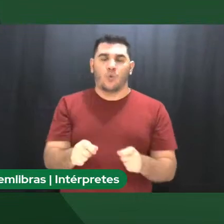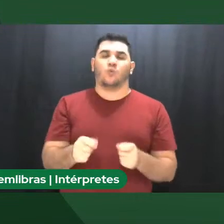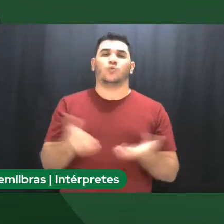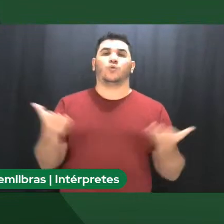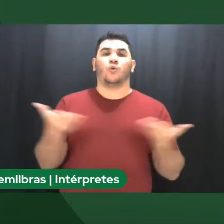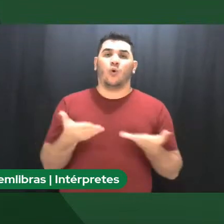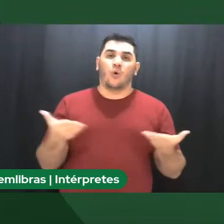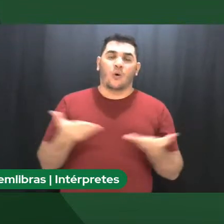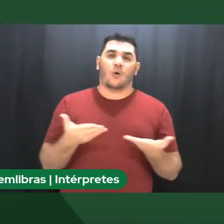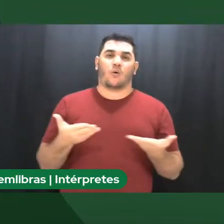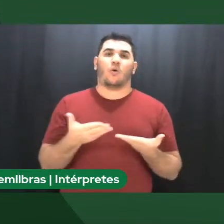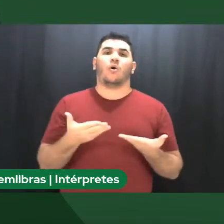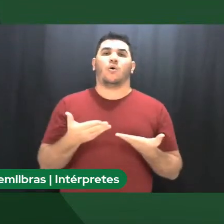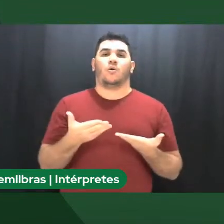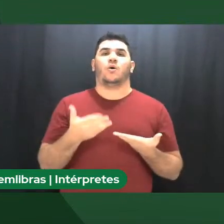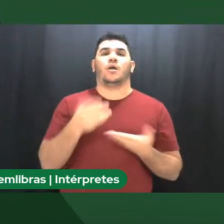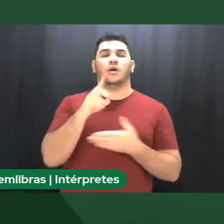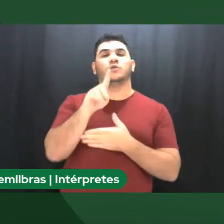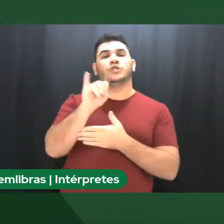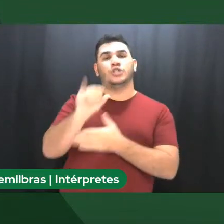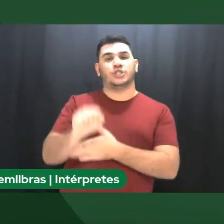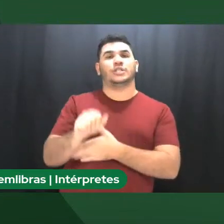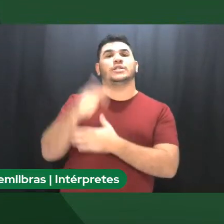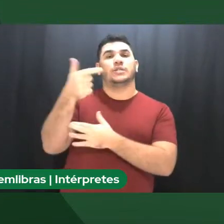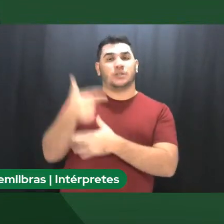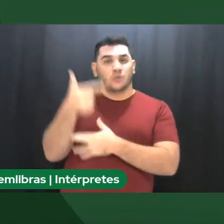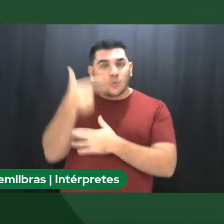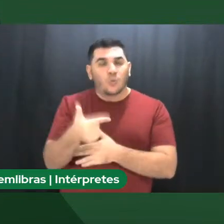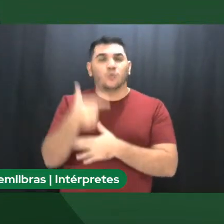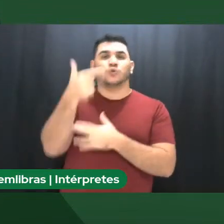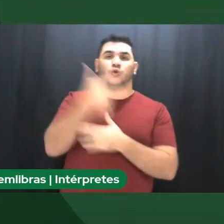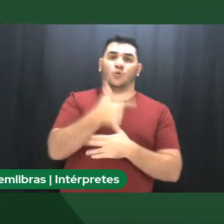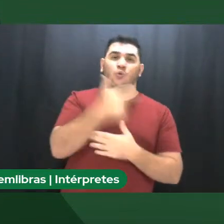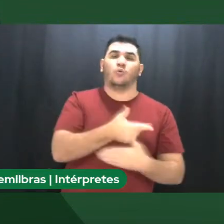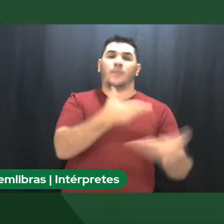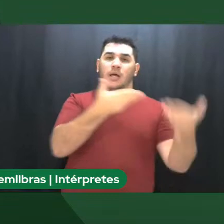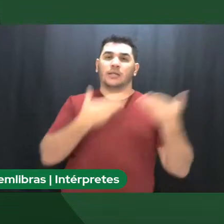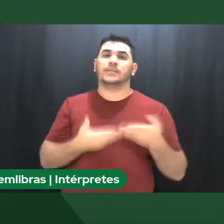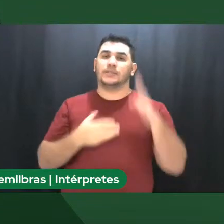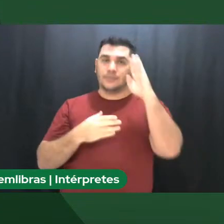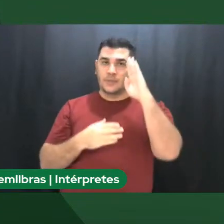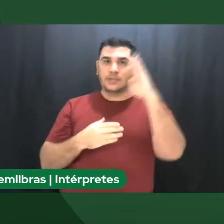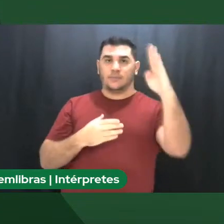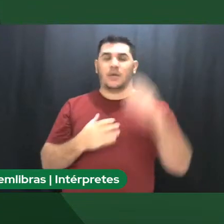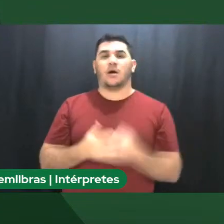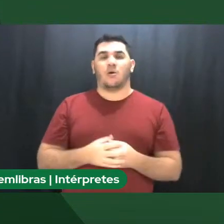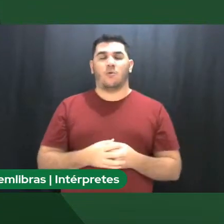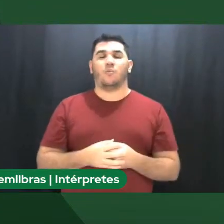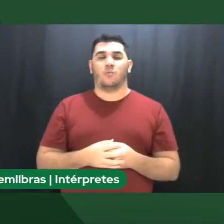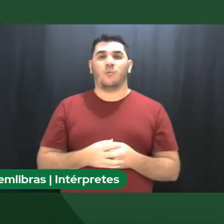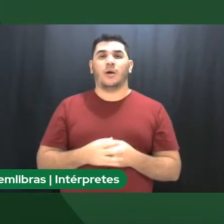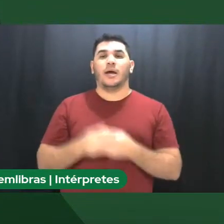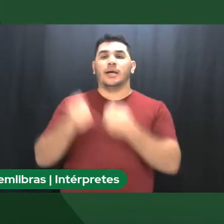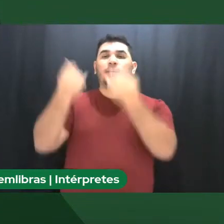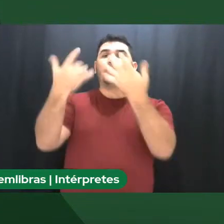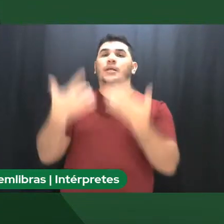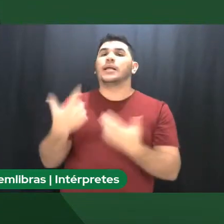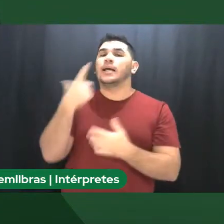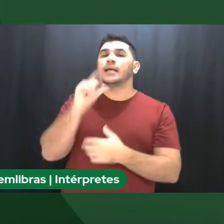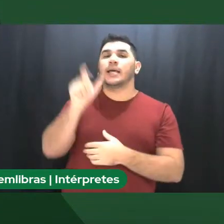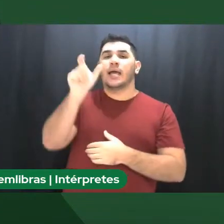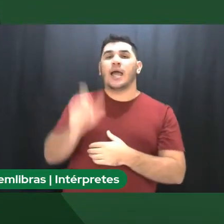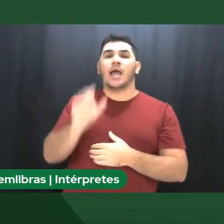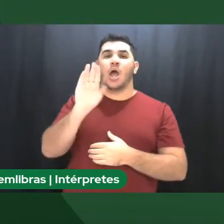our second keynote speaker. I am pleased to present to you Professor Ben Shneiderman. Ben